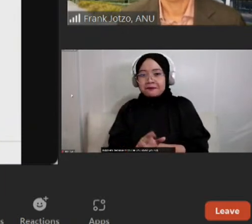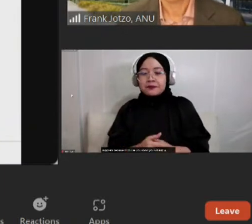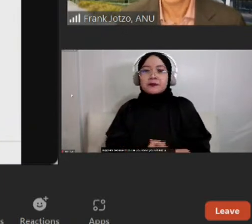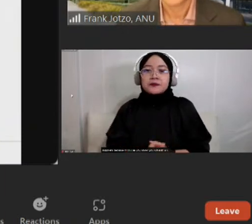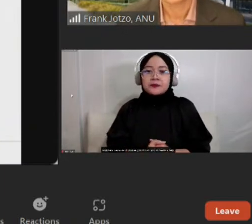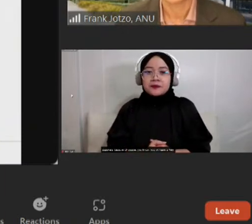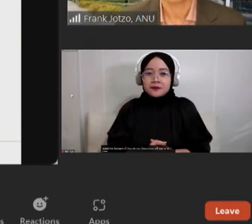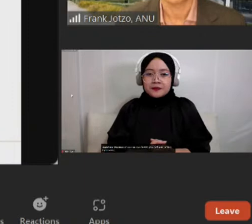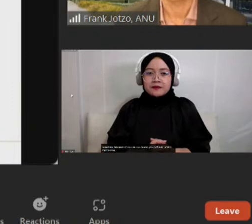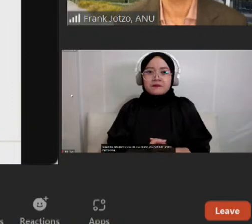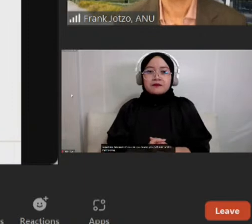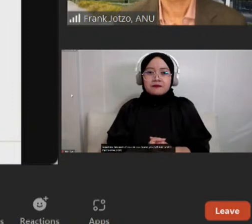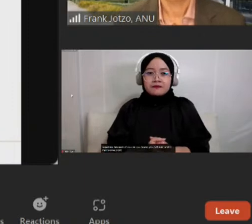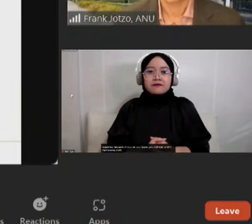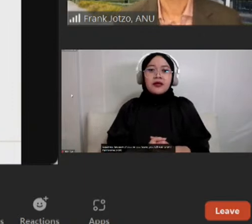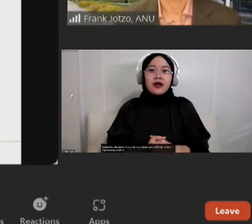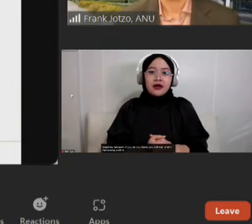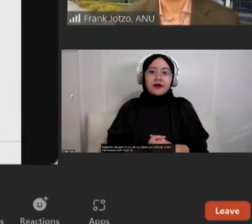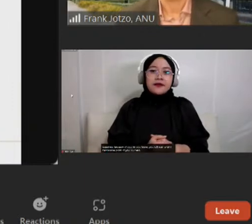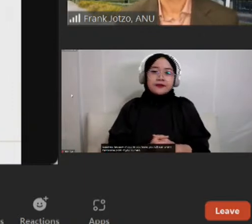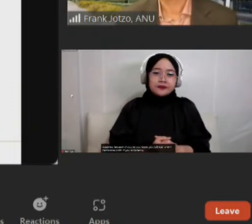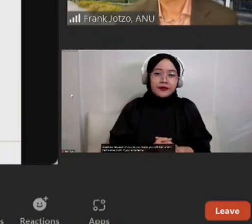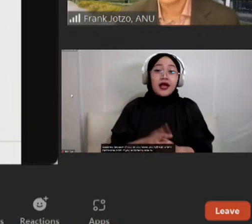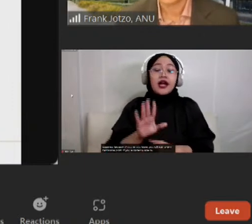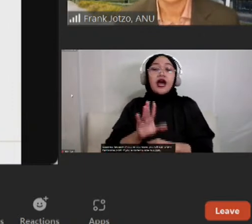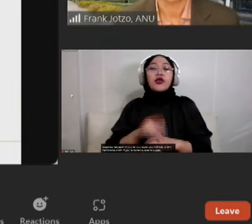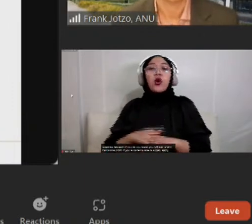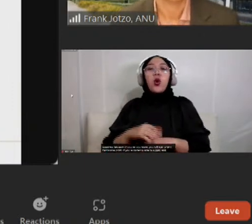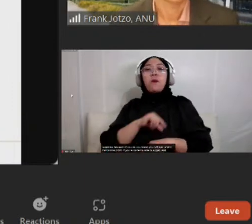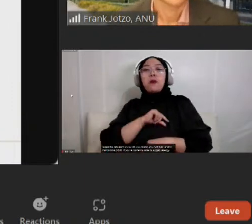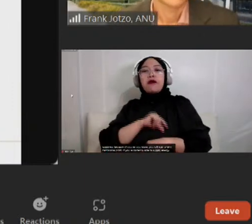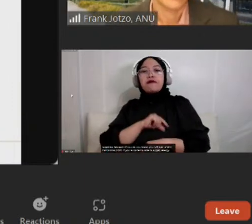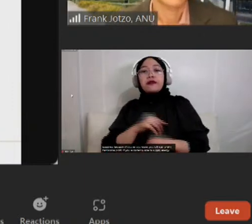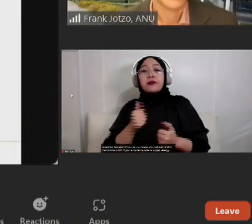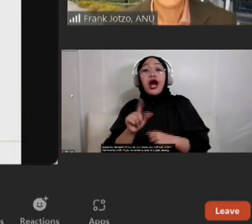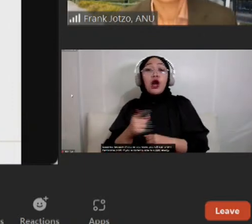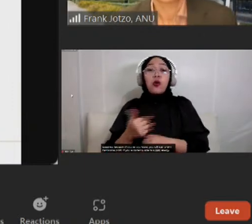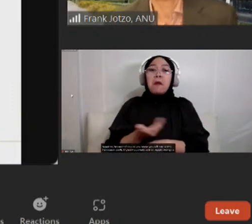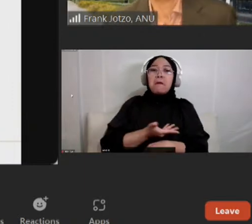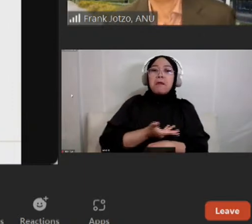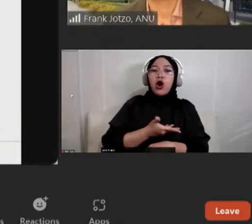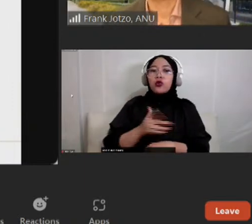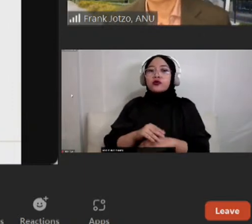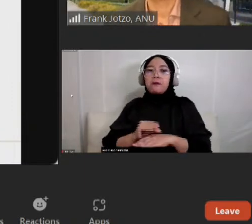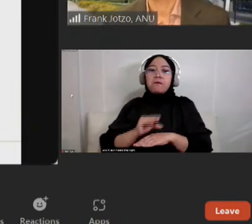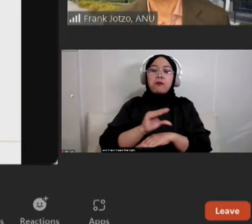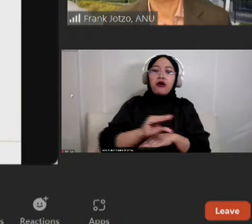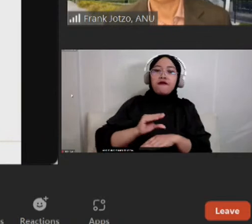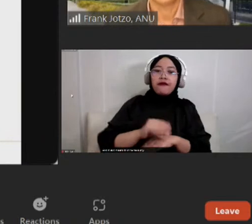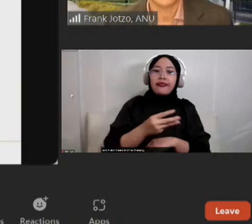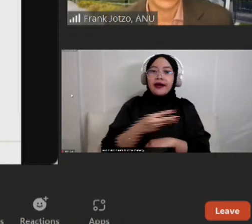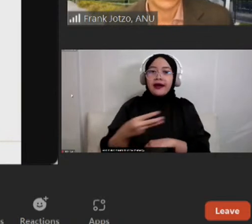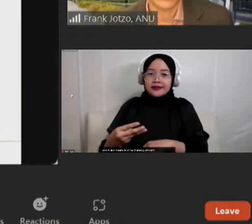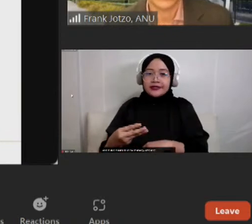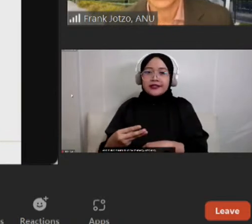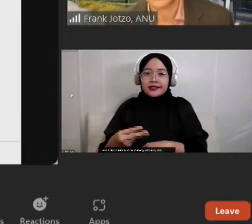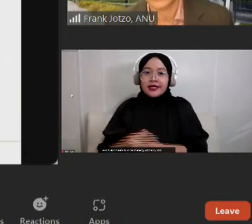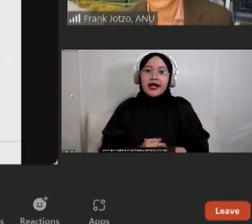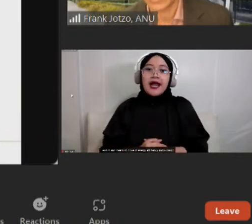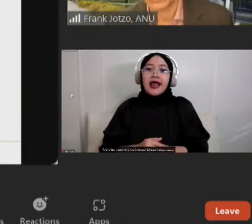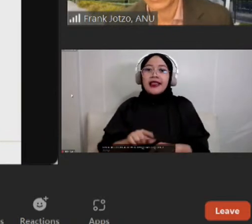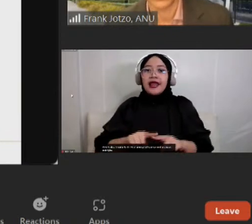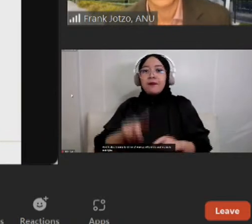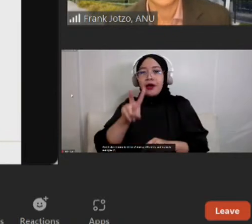earn a very handsome profit if you're currently able to supply energy. And it also means a drive of energy efficiency. And a